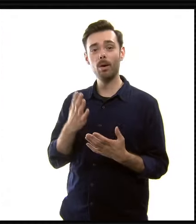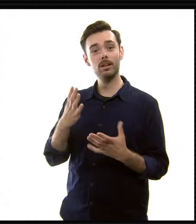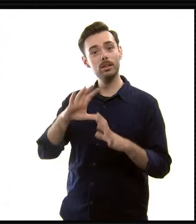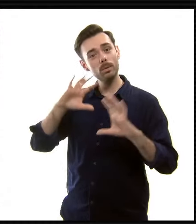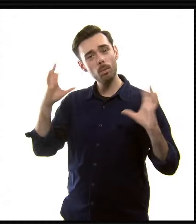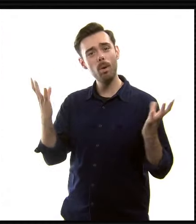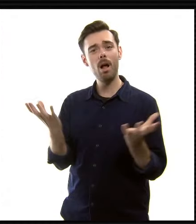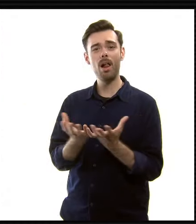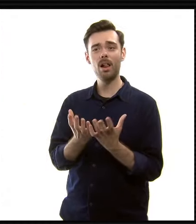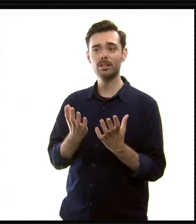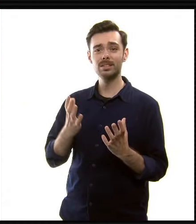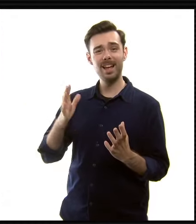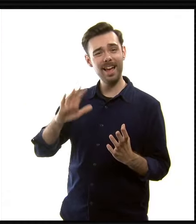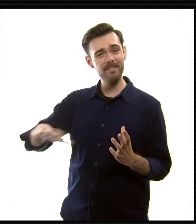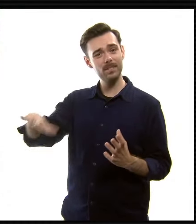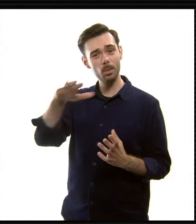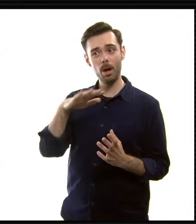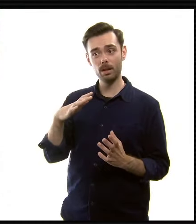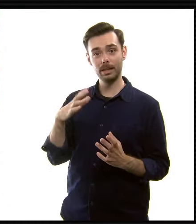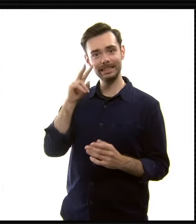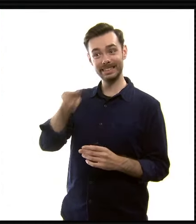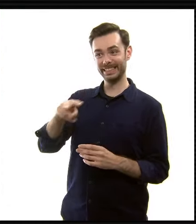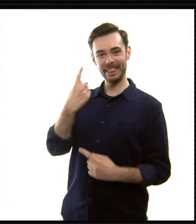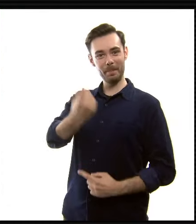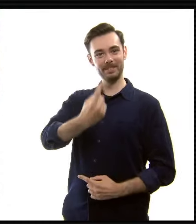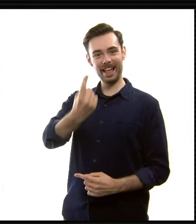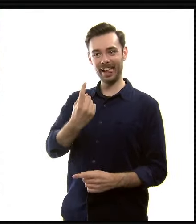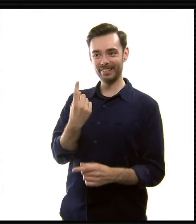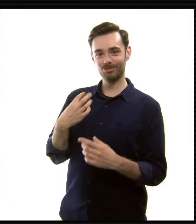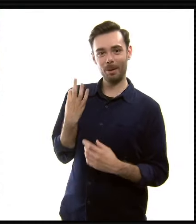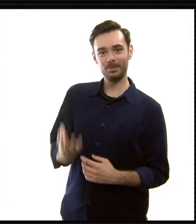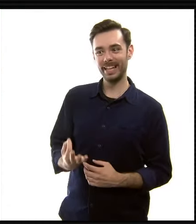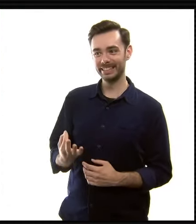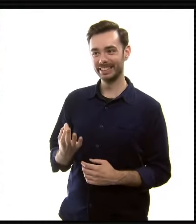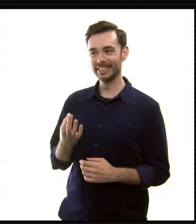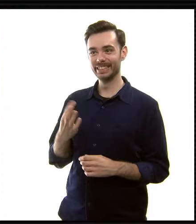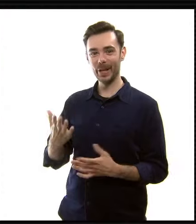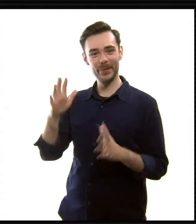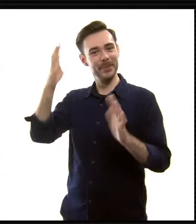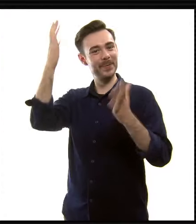feel identified in this birthday cake. LEGO is 90, yay!